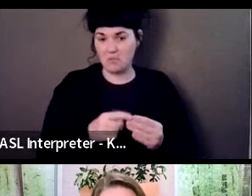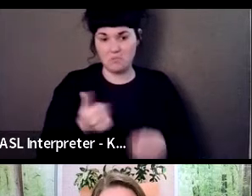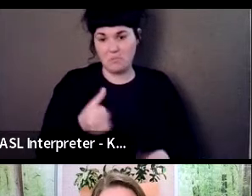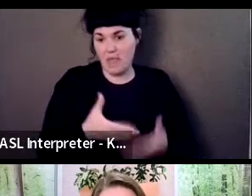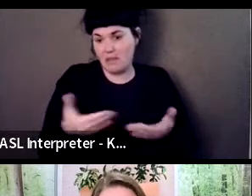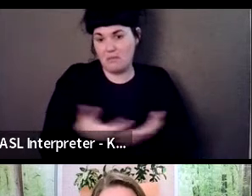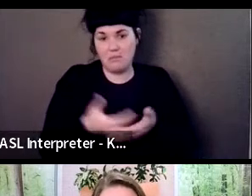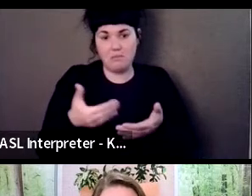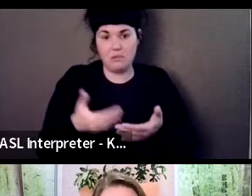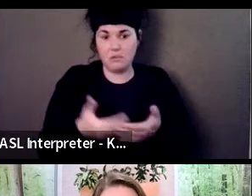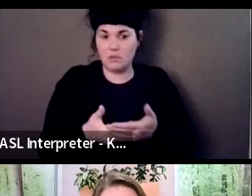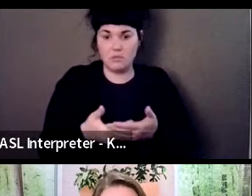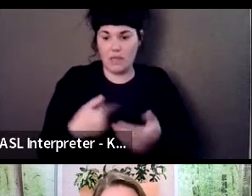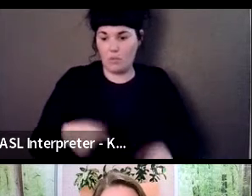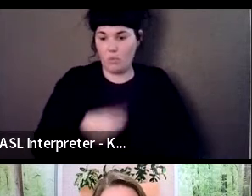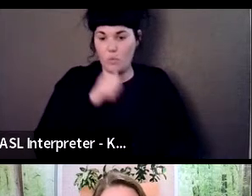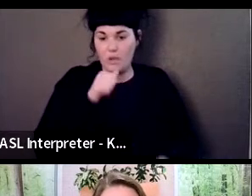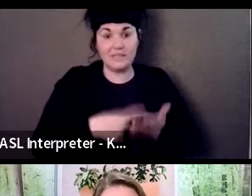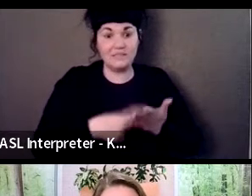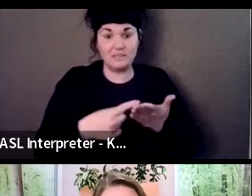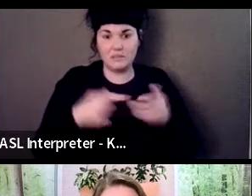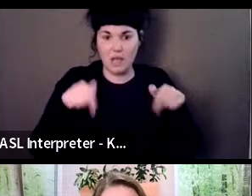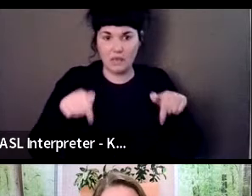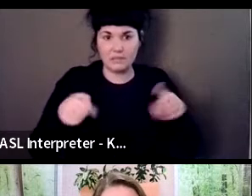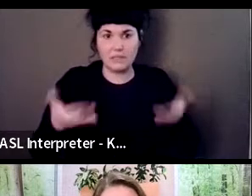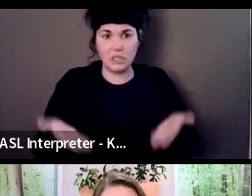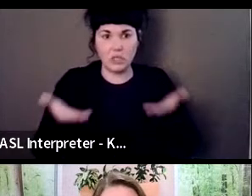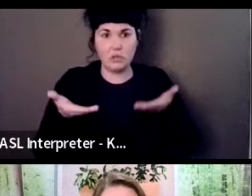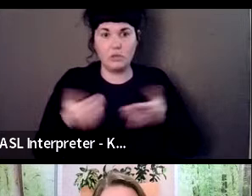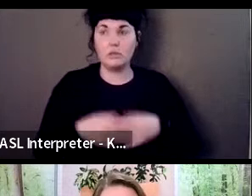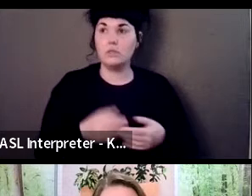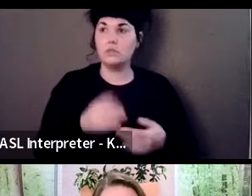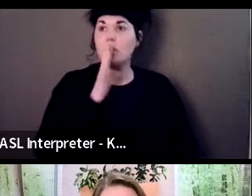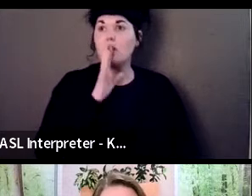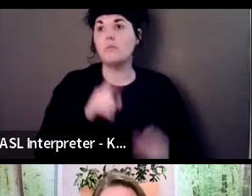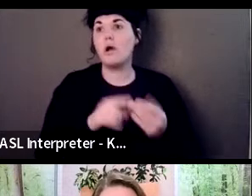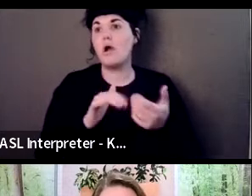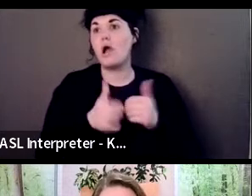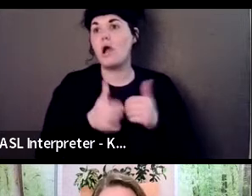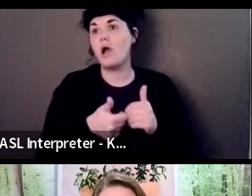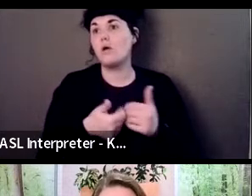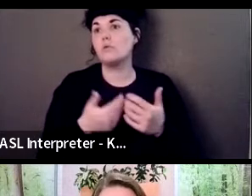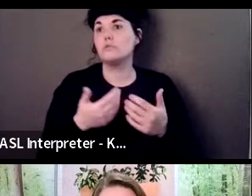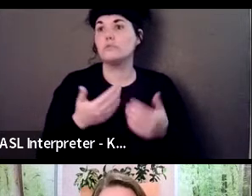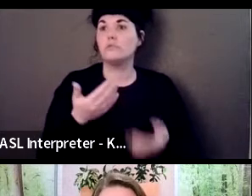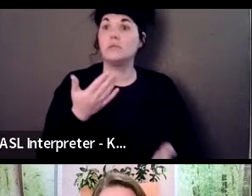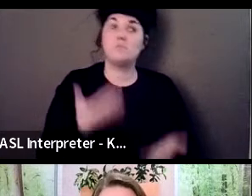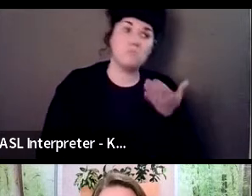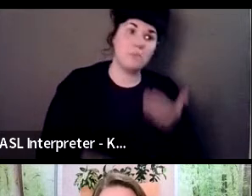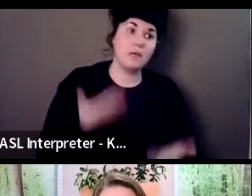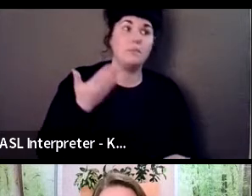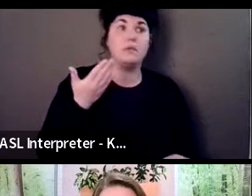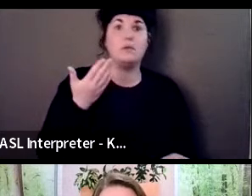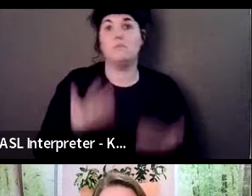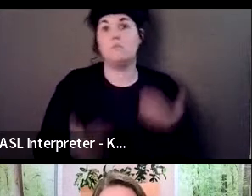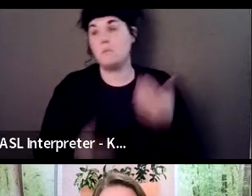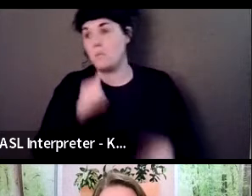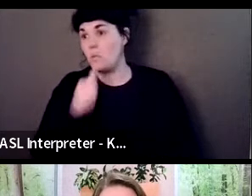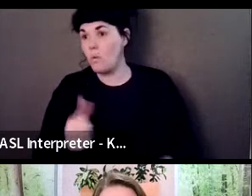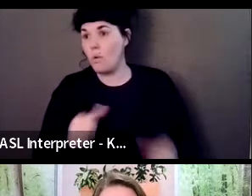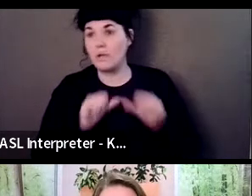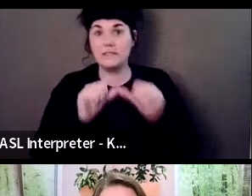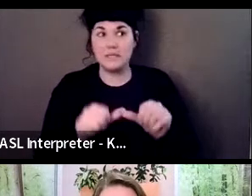talking about how we might or might not continue, what does all of this mean. At some point in time,